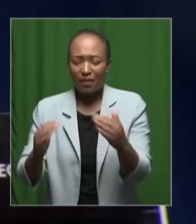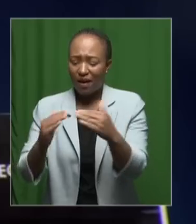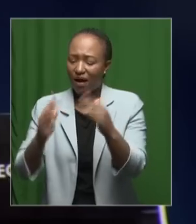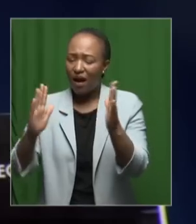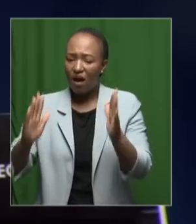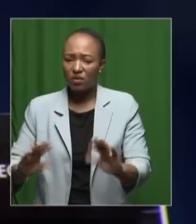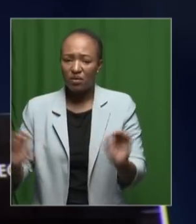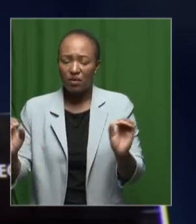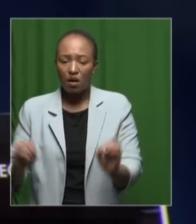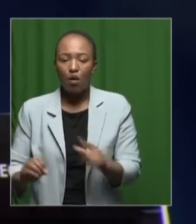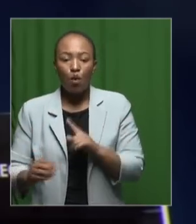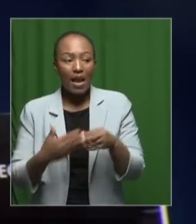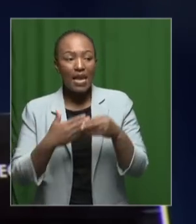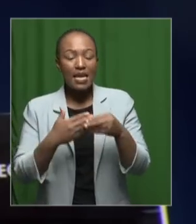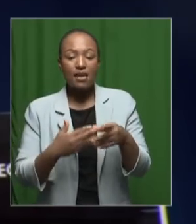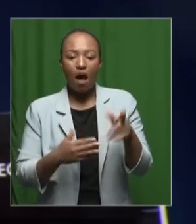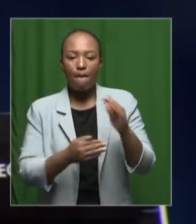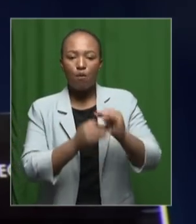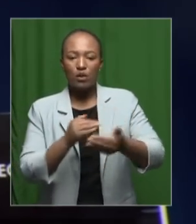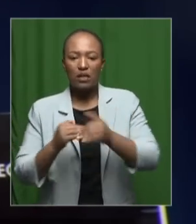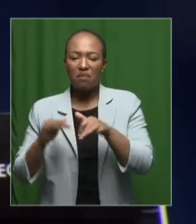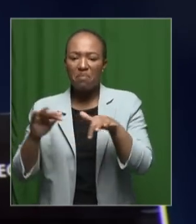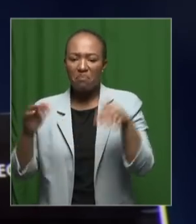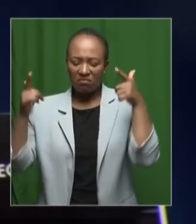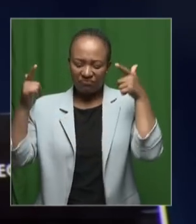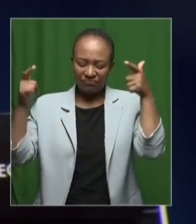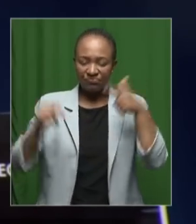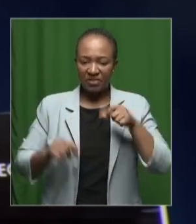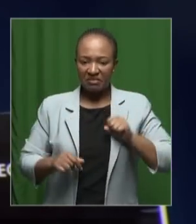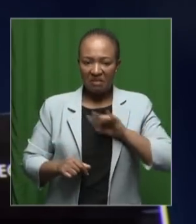have leaders that are protecting them. This arrogance will finish